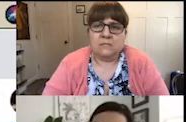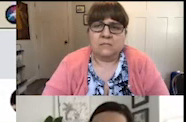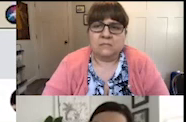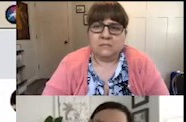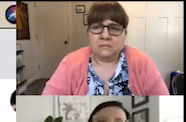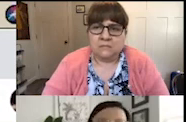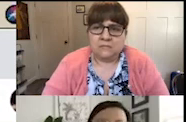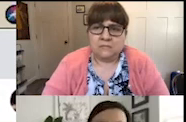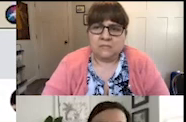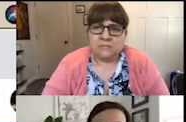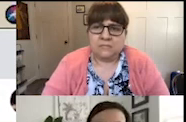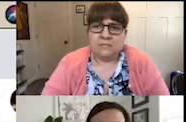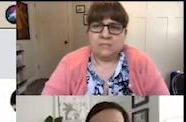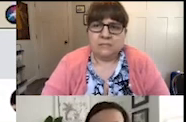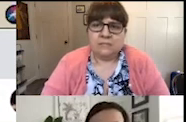there?